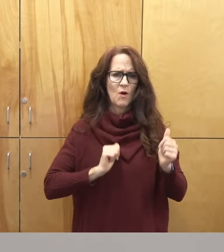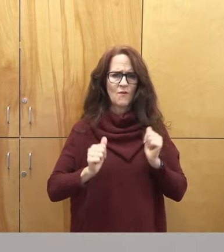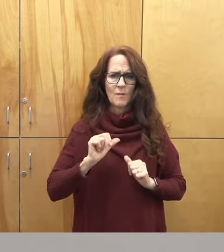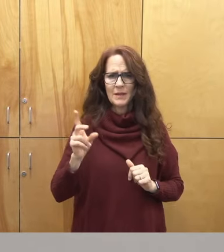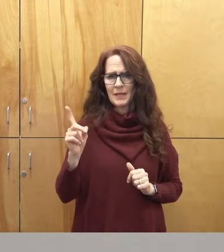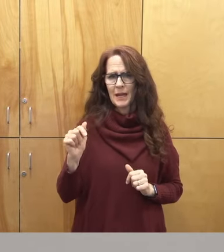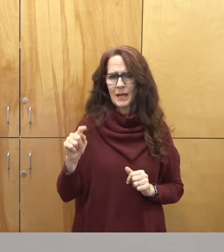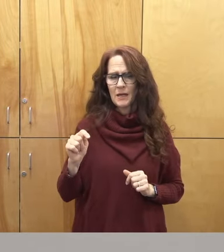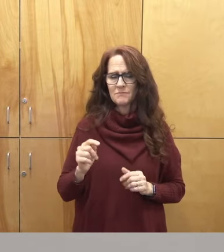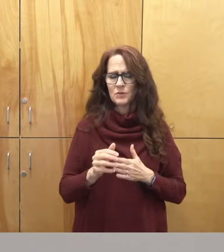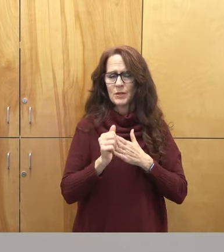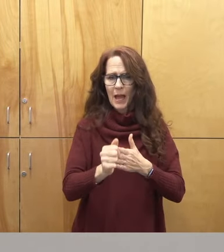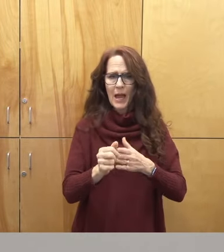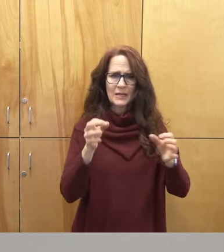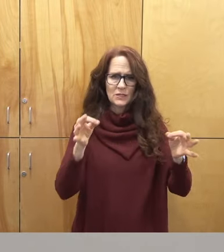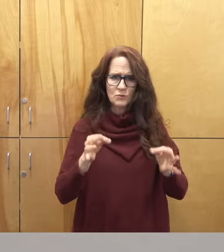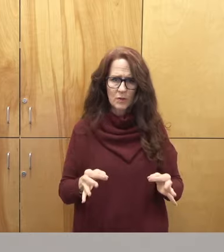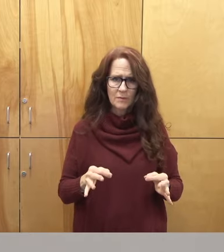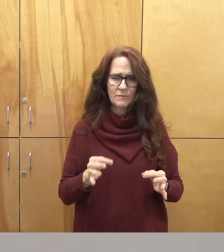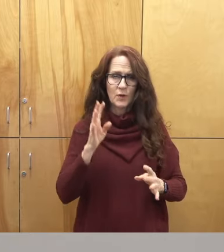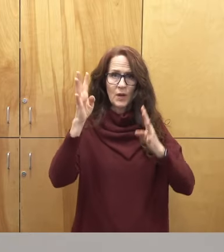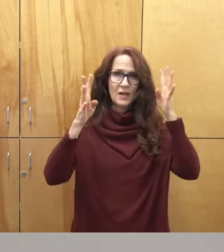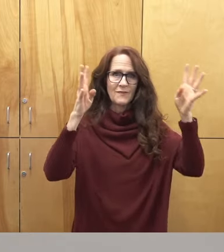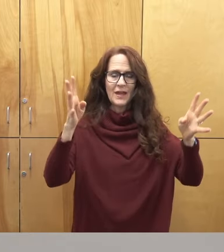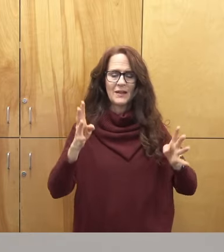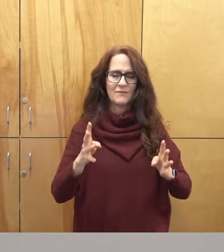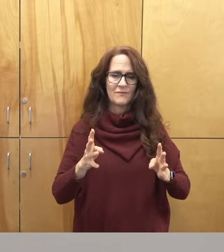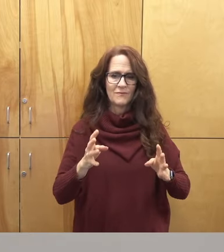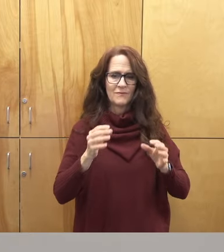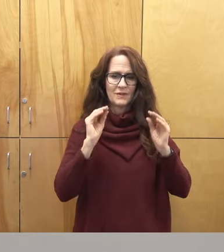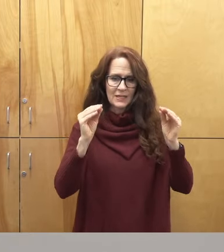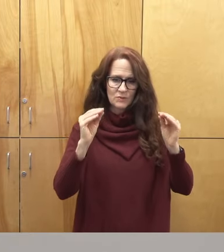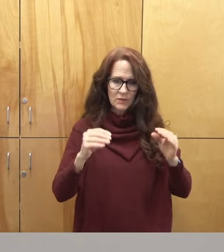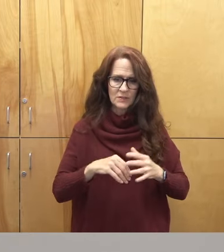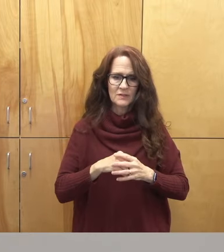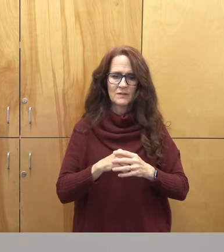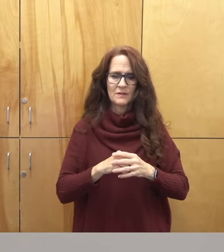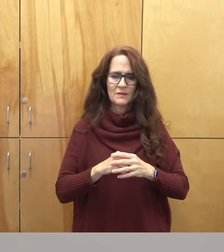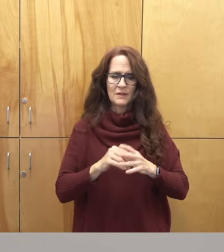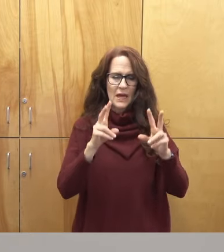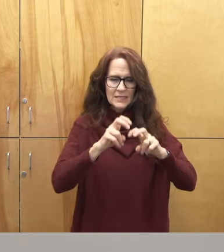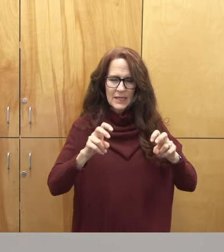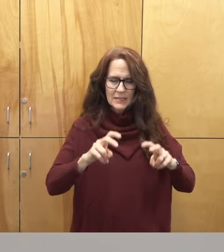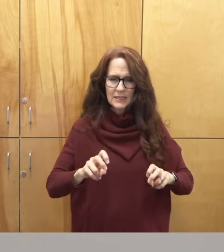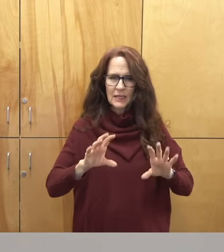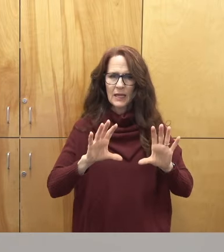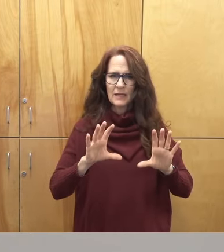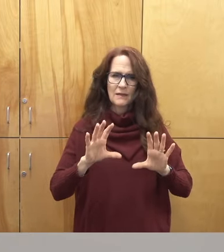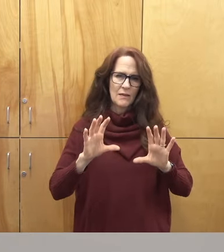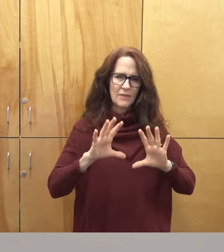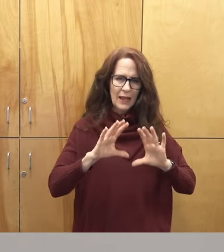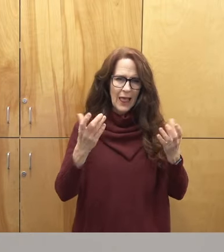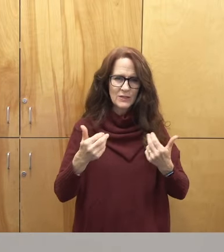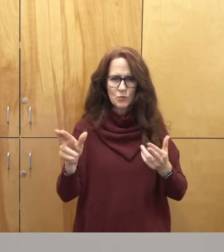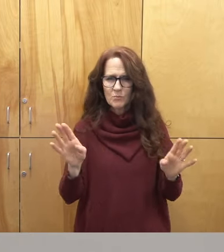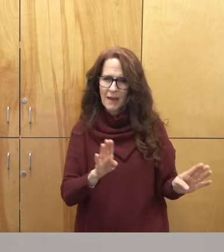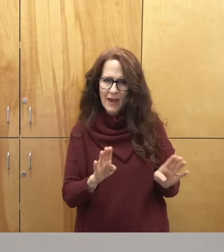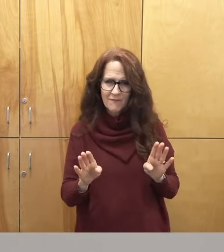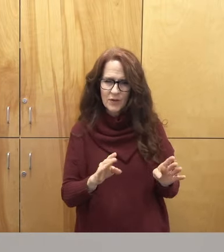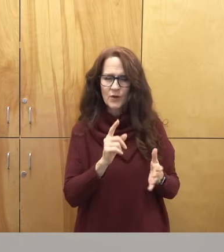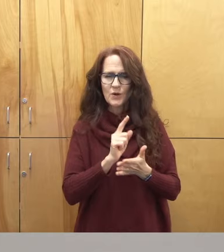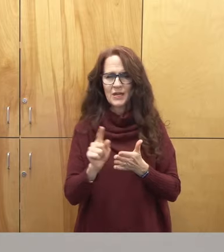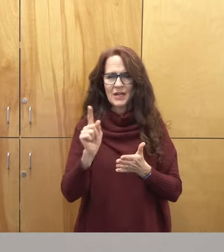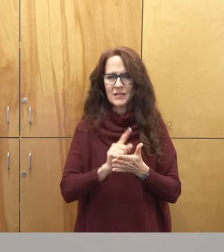guide your instruction and your innovative system for assessing and documenting students' classroom behavior each week, and have